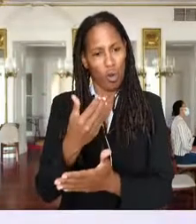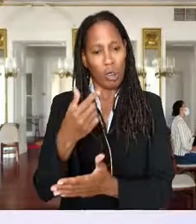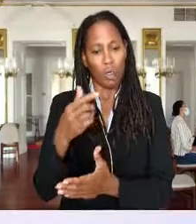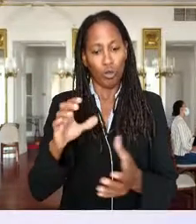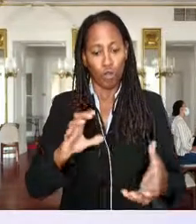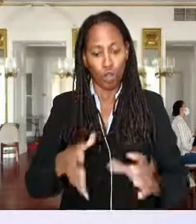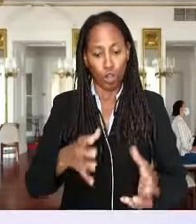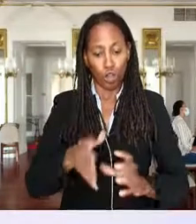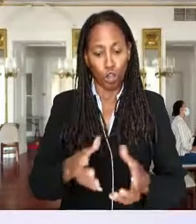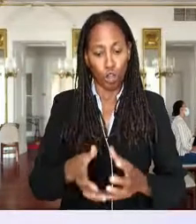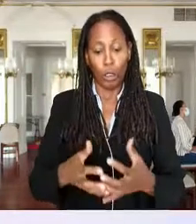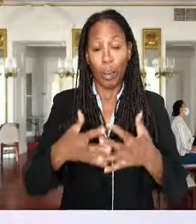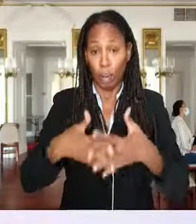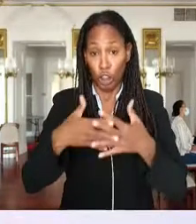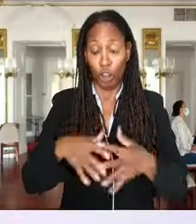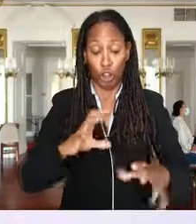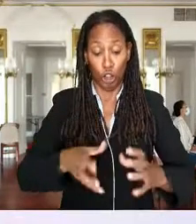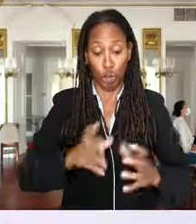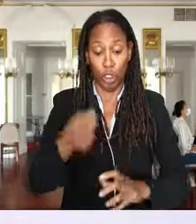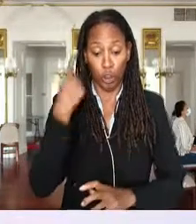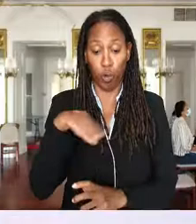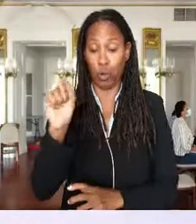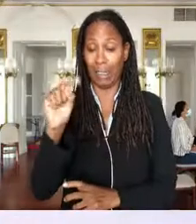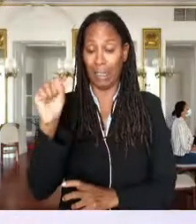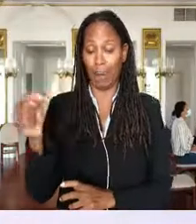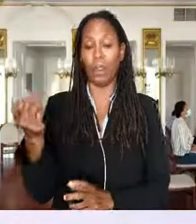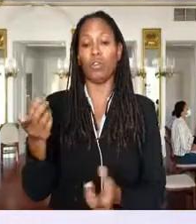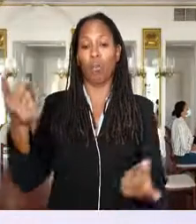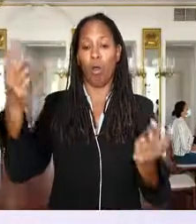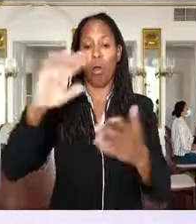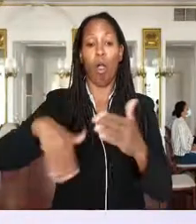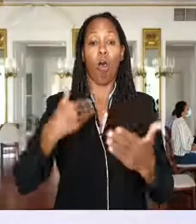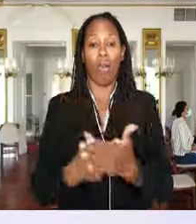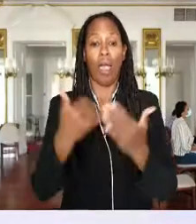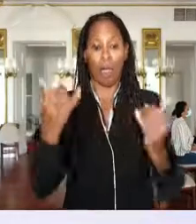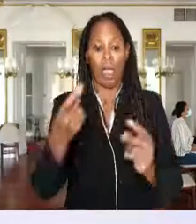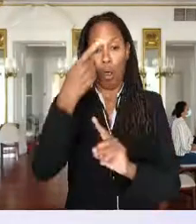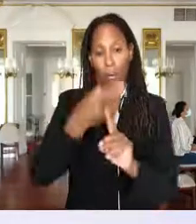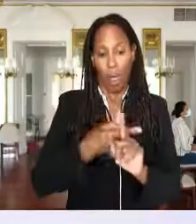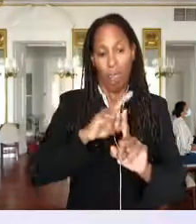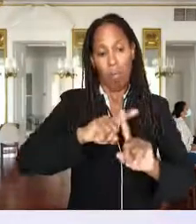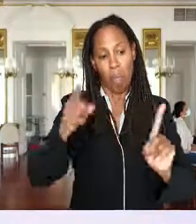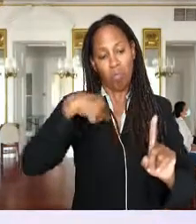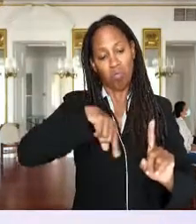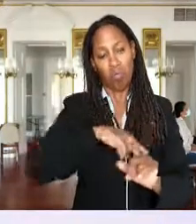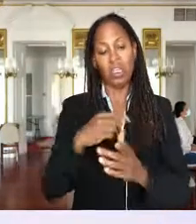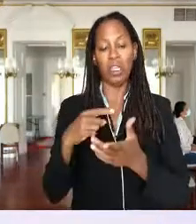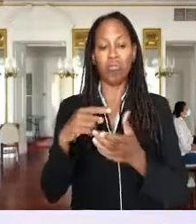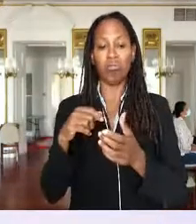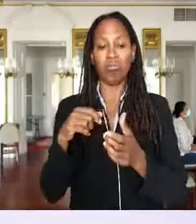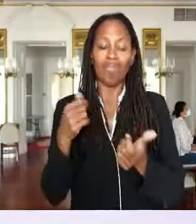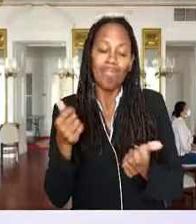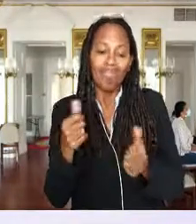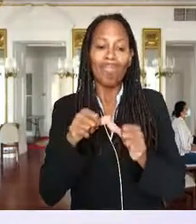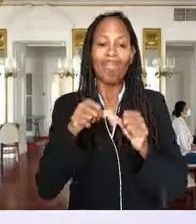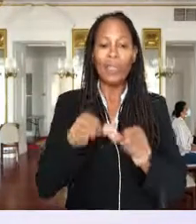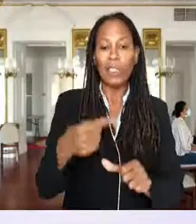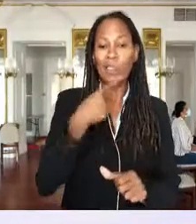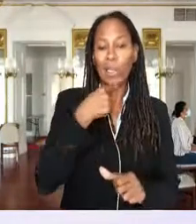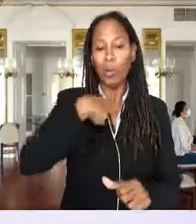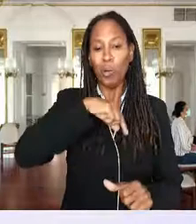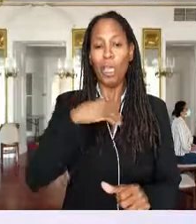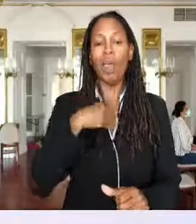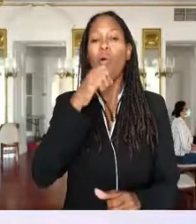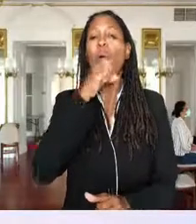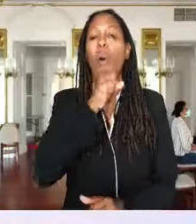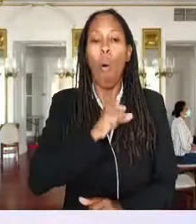come in this month into the island, so that's positive. And as we keep saying, we have legacy equipment that we're trying to replace